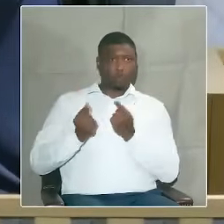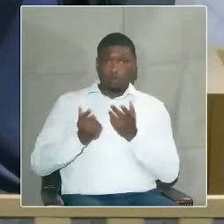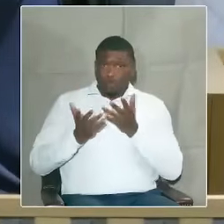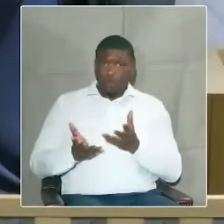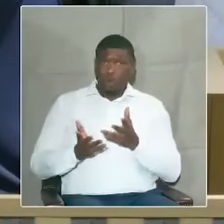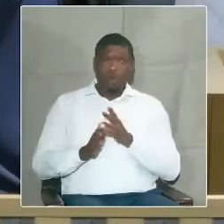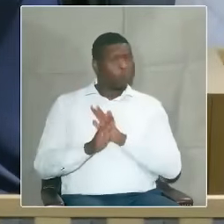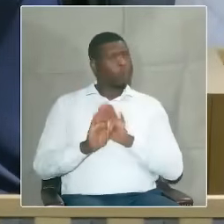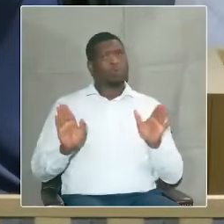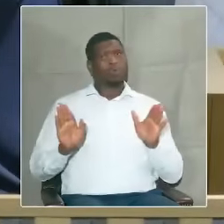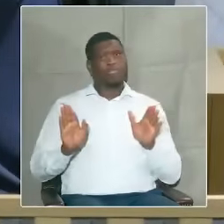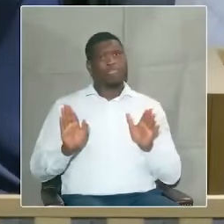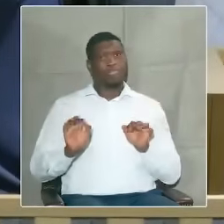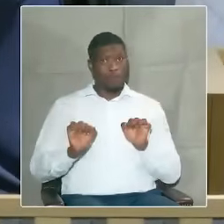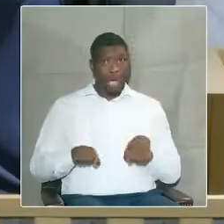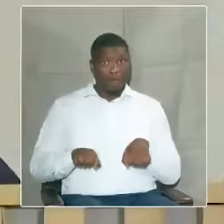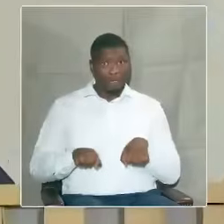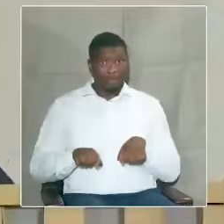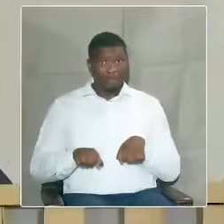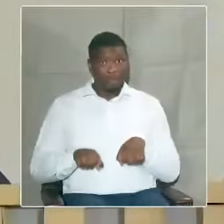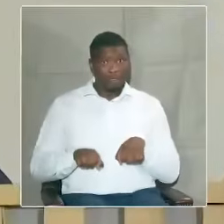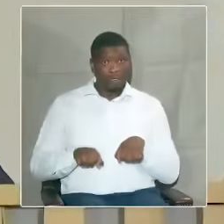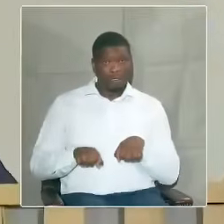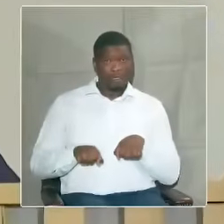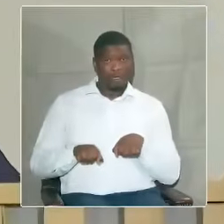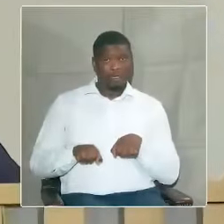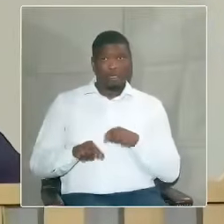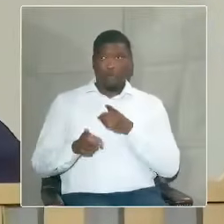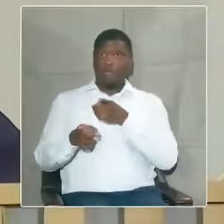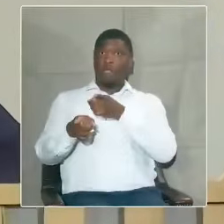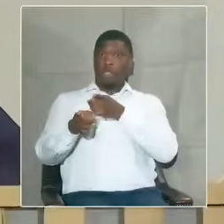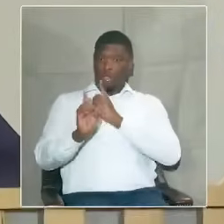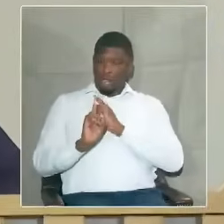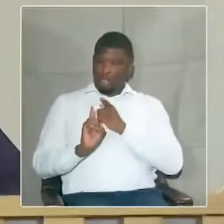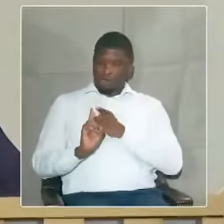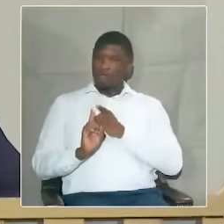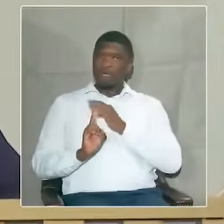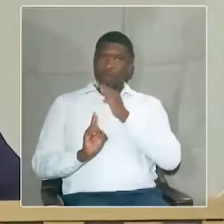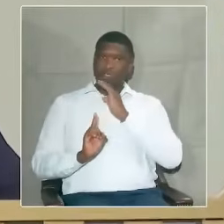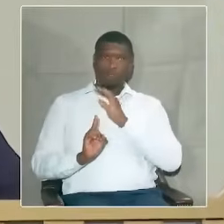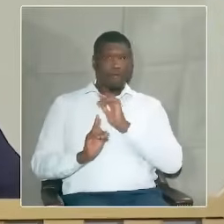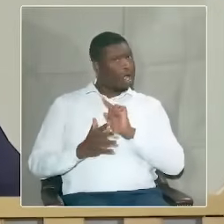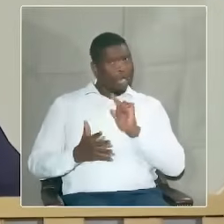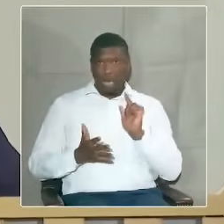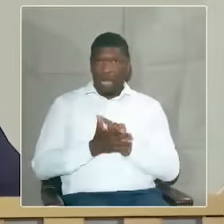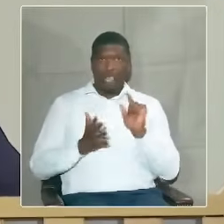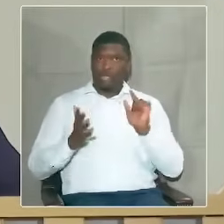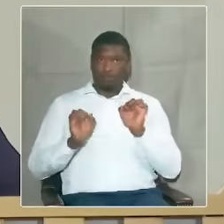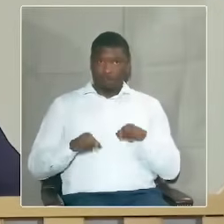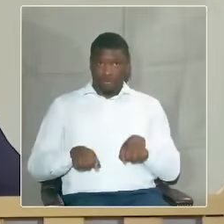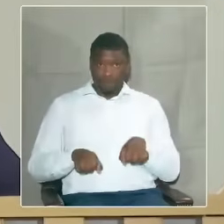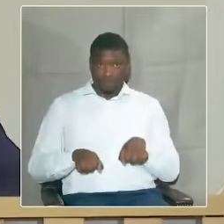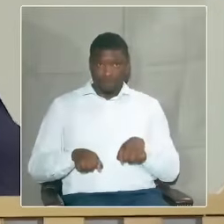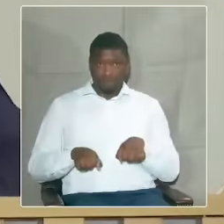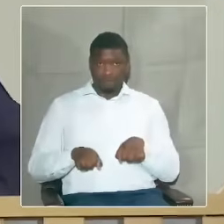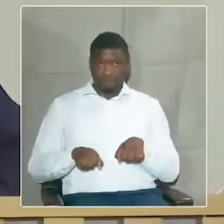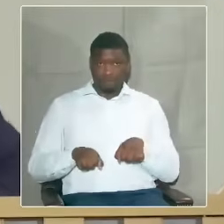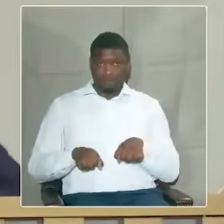that instruction. Do you agree that that is the effect of this? Paragraph